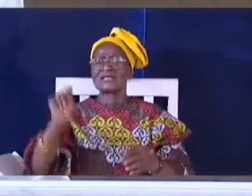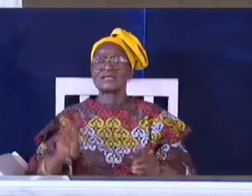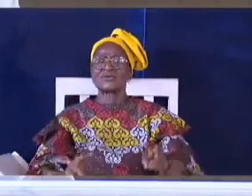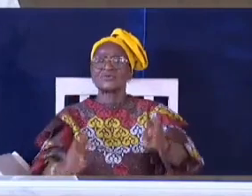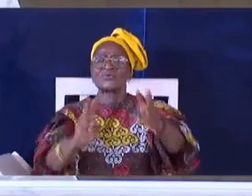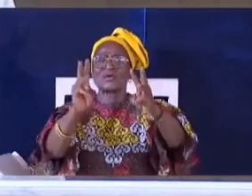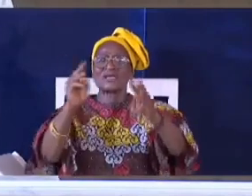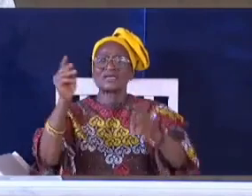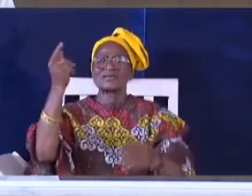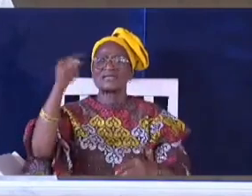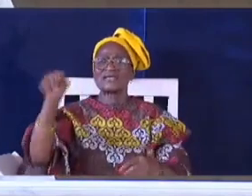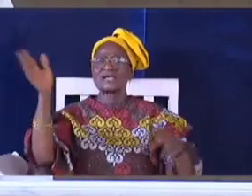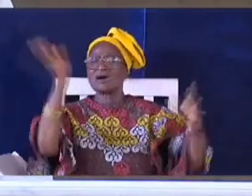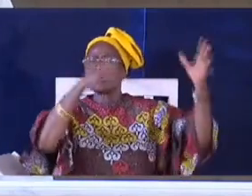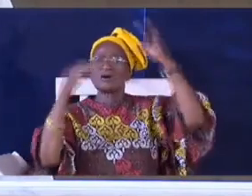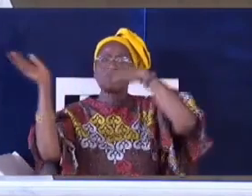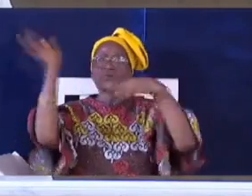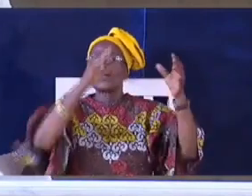the wind blew.